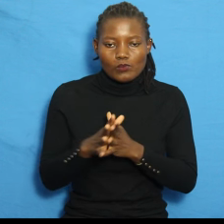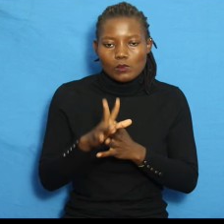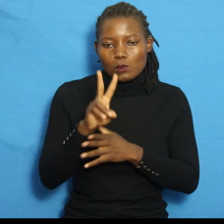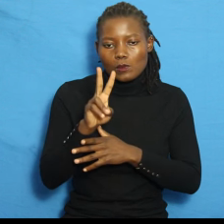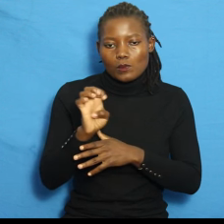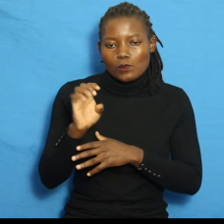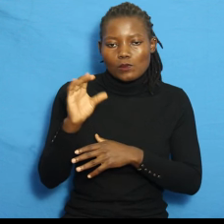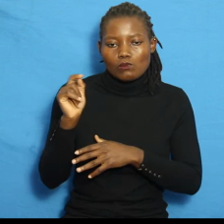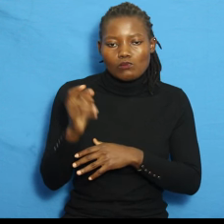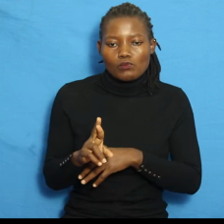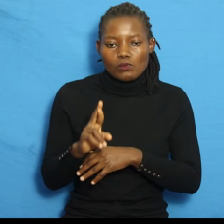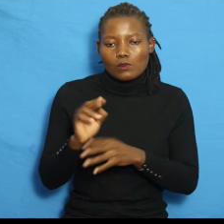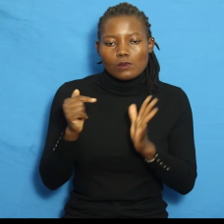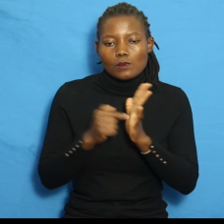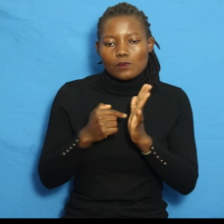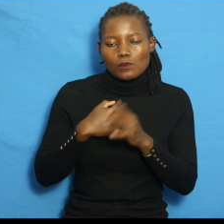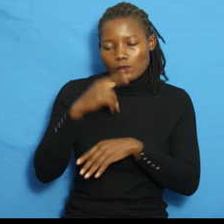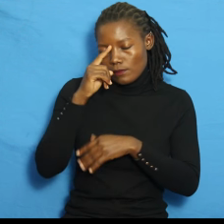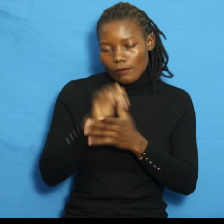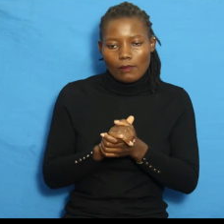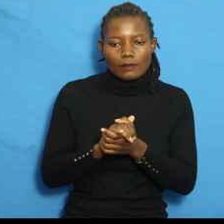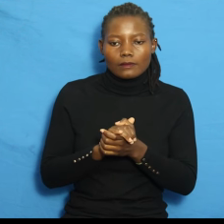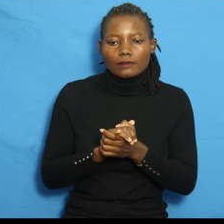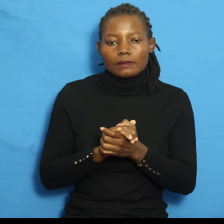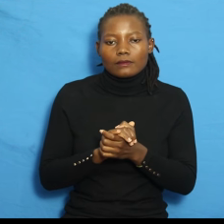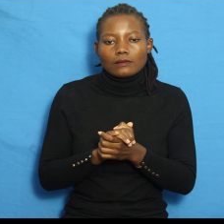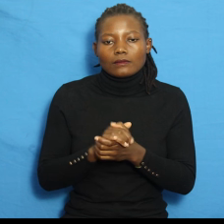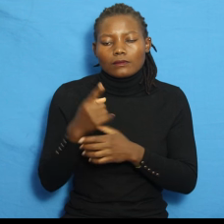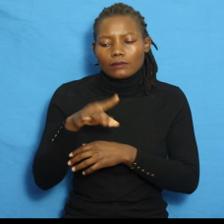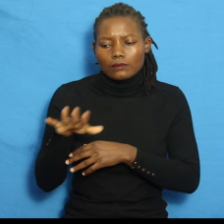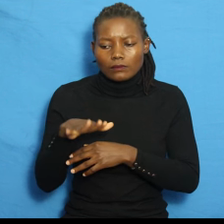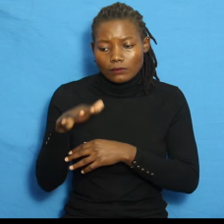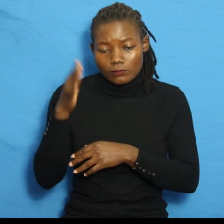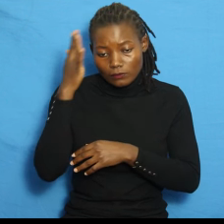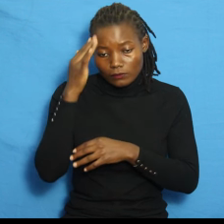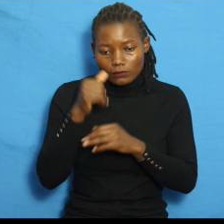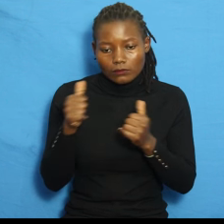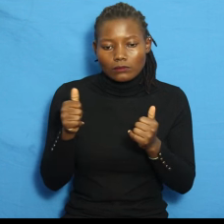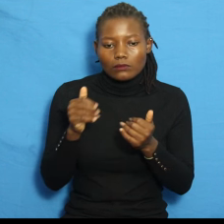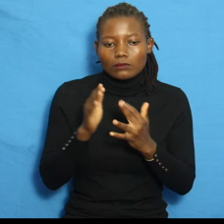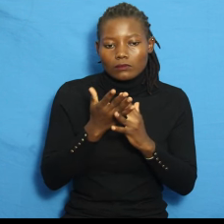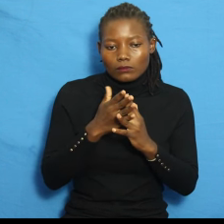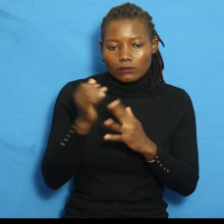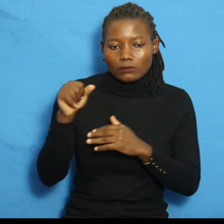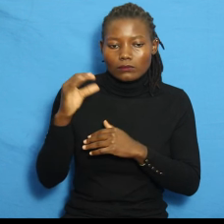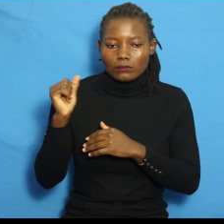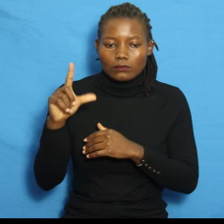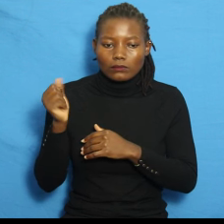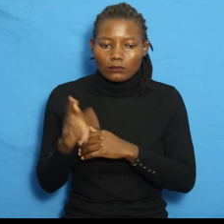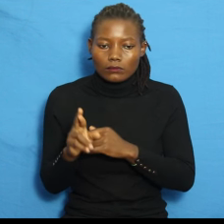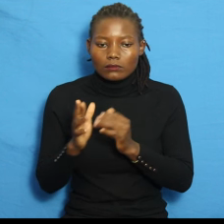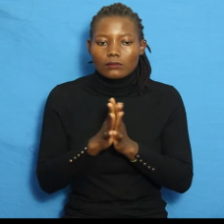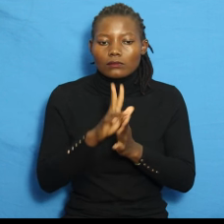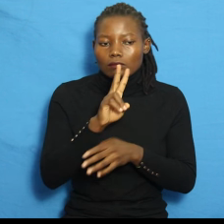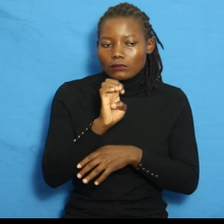And a force, therefore, qualifies as a vector quantity. I believe with your background, you know the difference